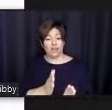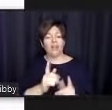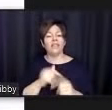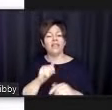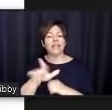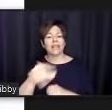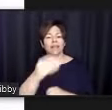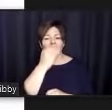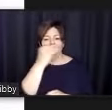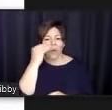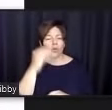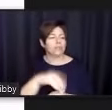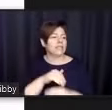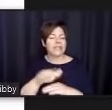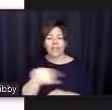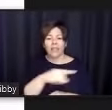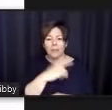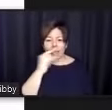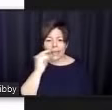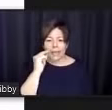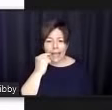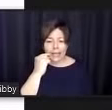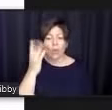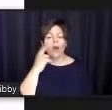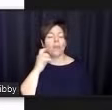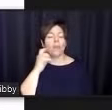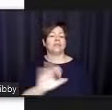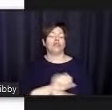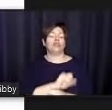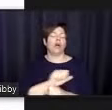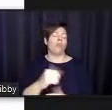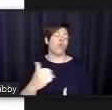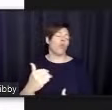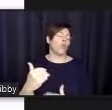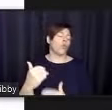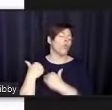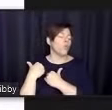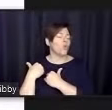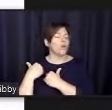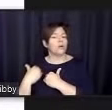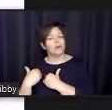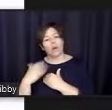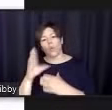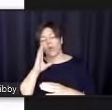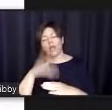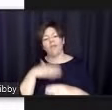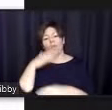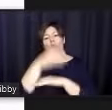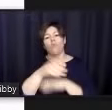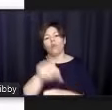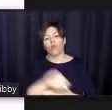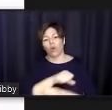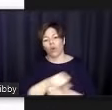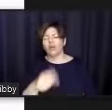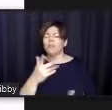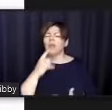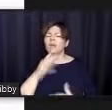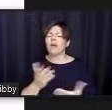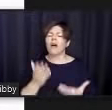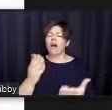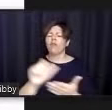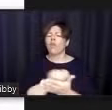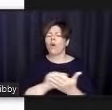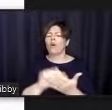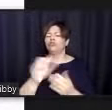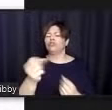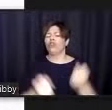them something, because their job is going to be hard, because they're going to be so overworked. maybe will offer to wash their car, or cut their